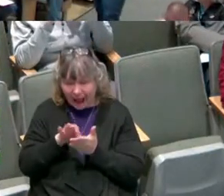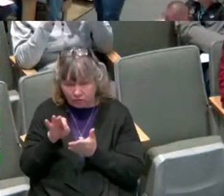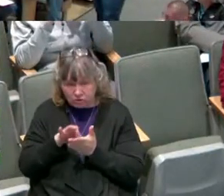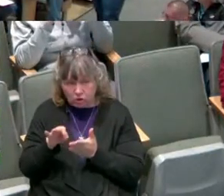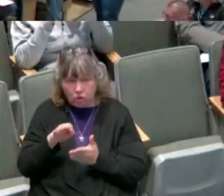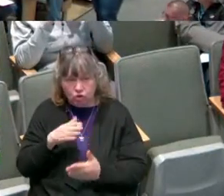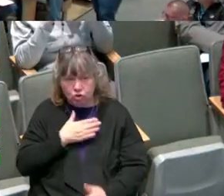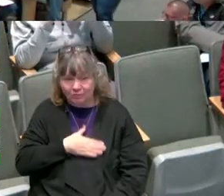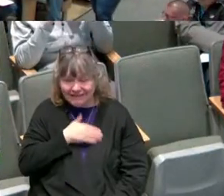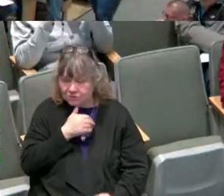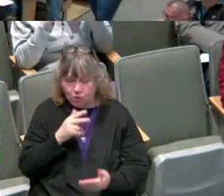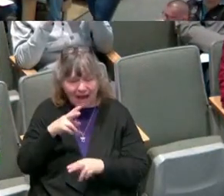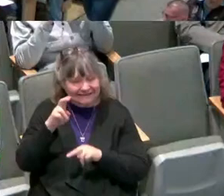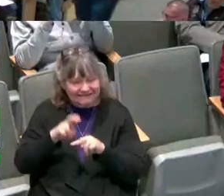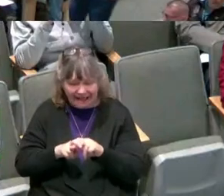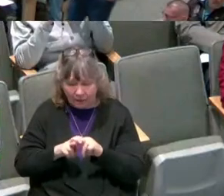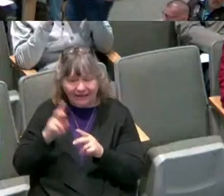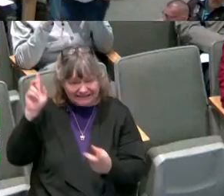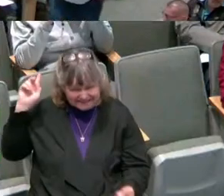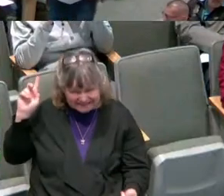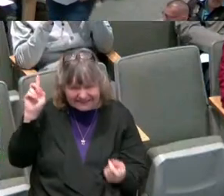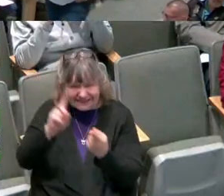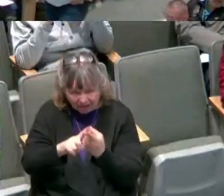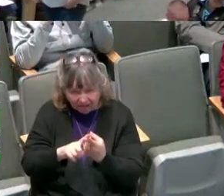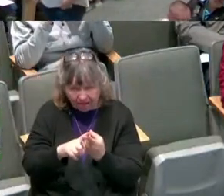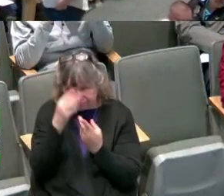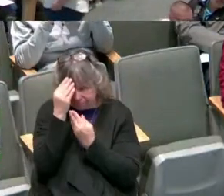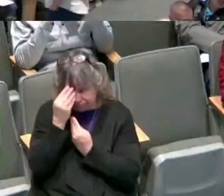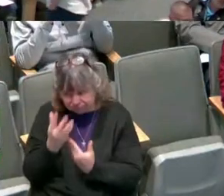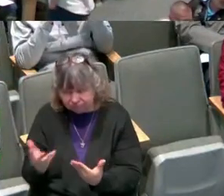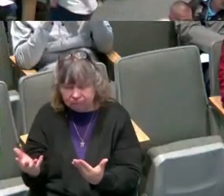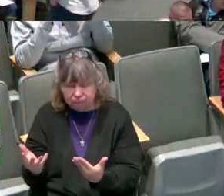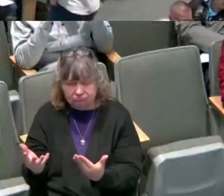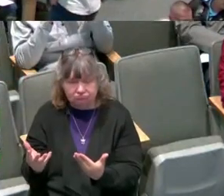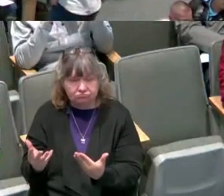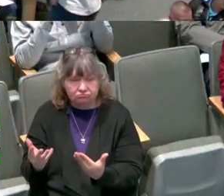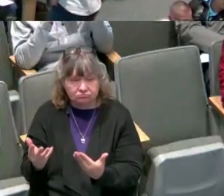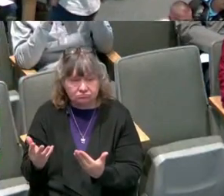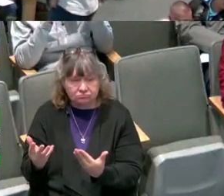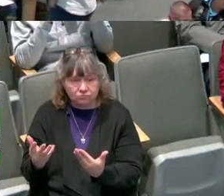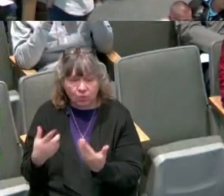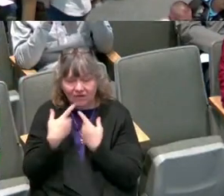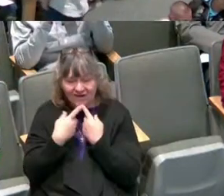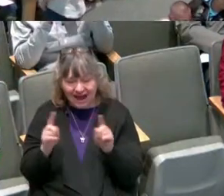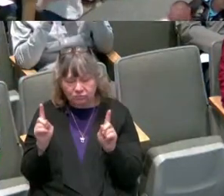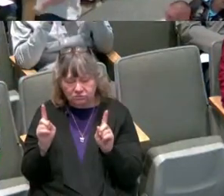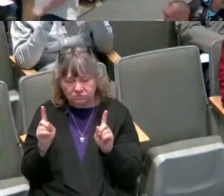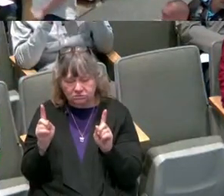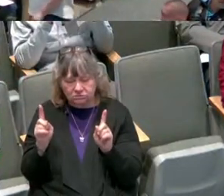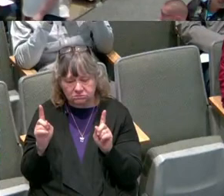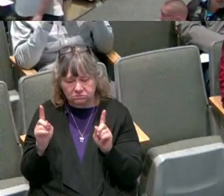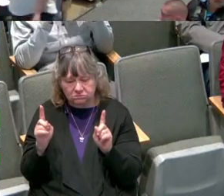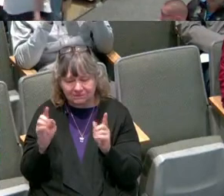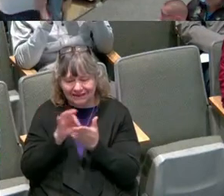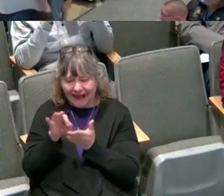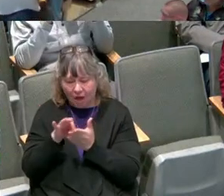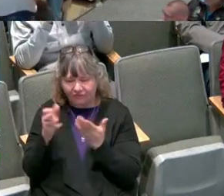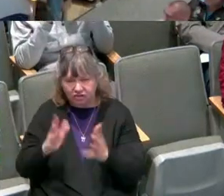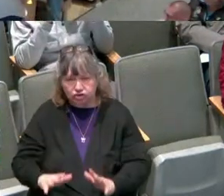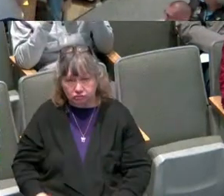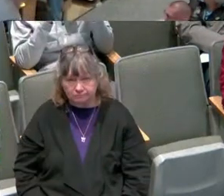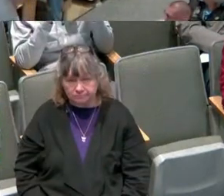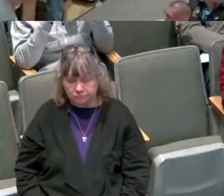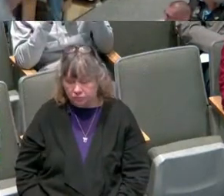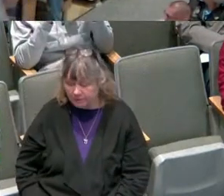please do not sit down until we have announced that we that we have the the numbers